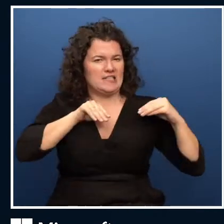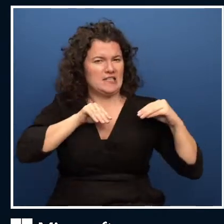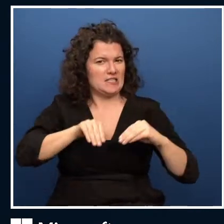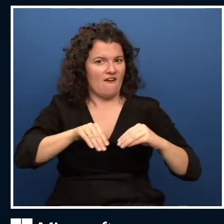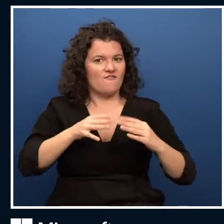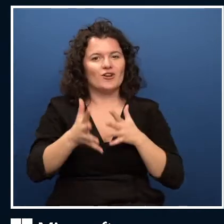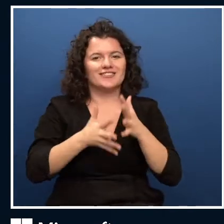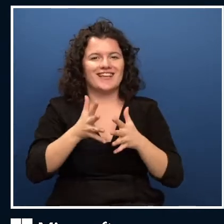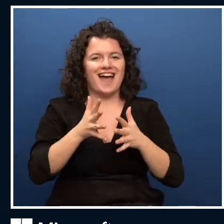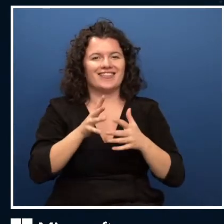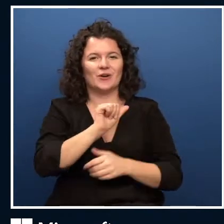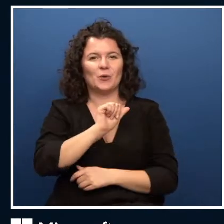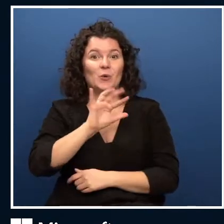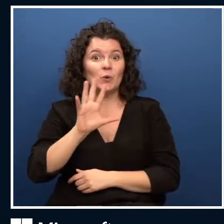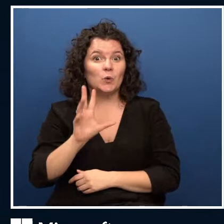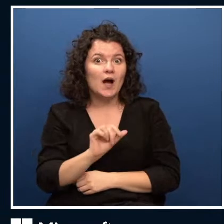object.